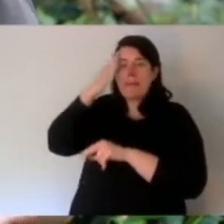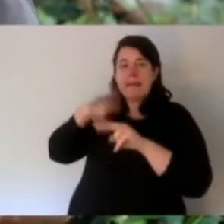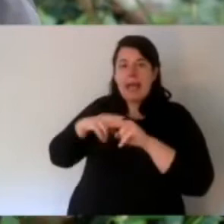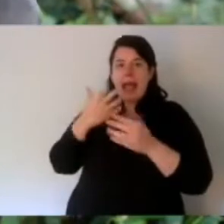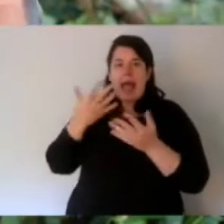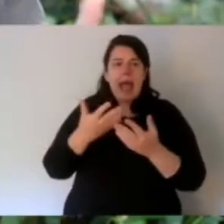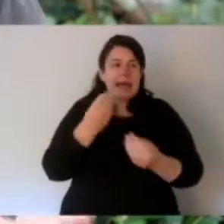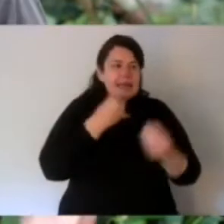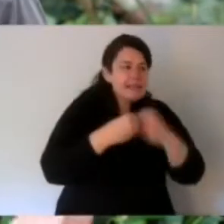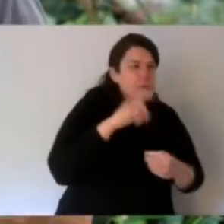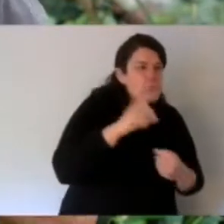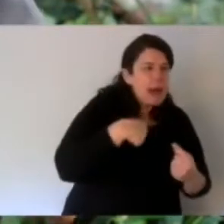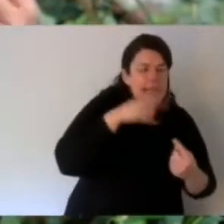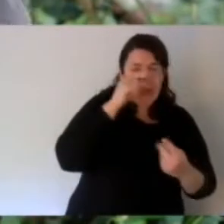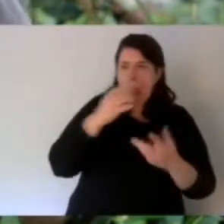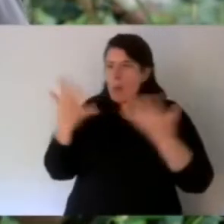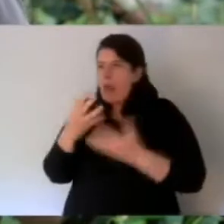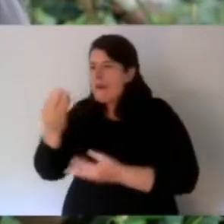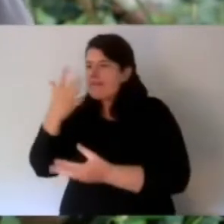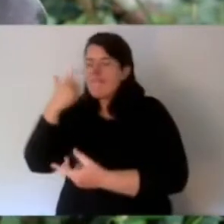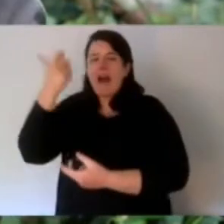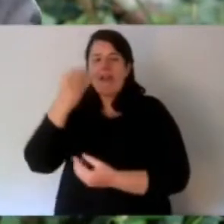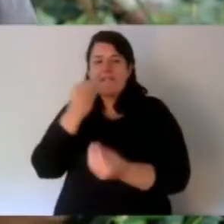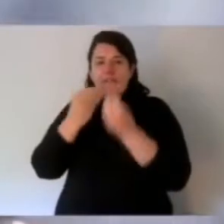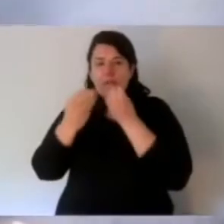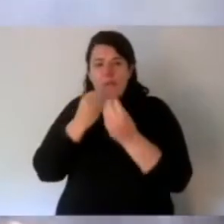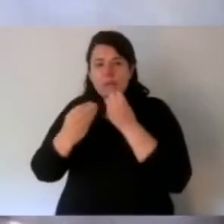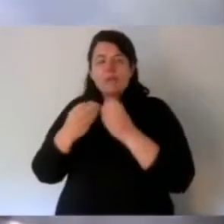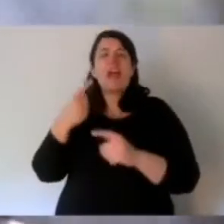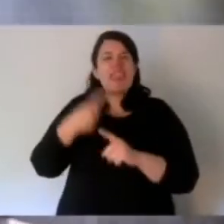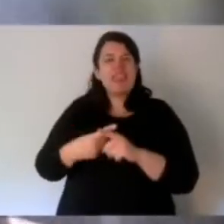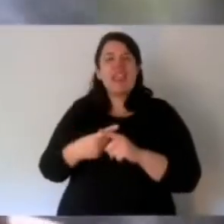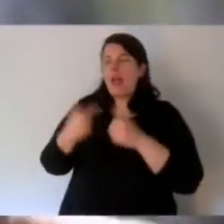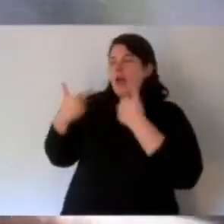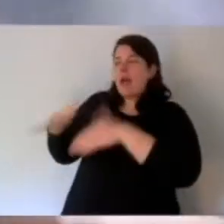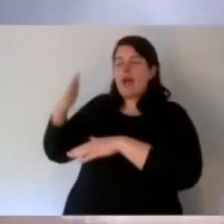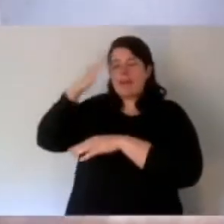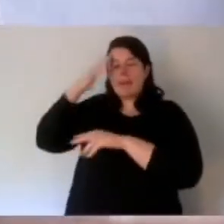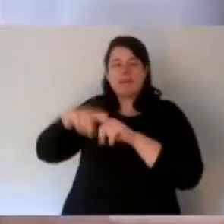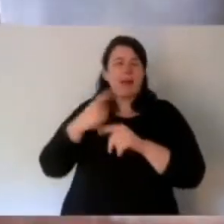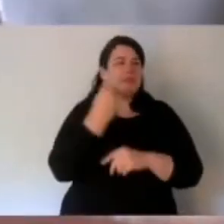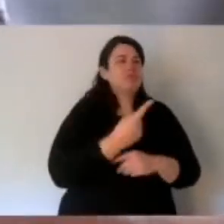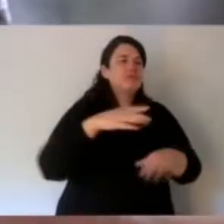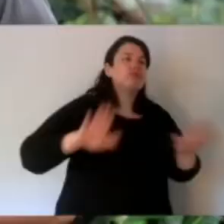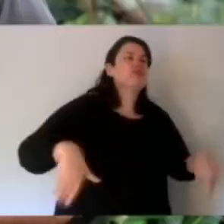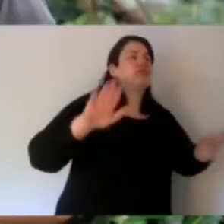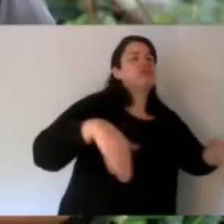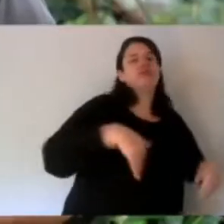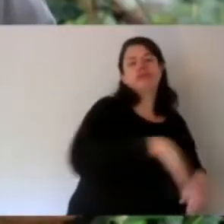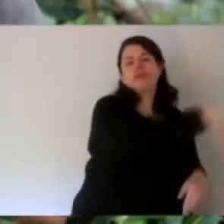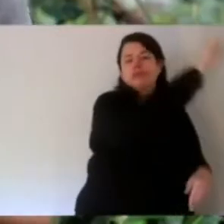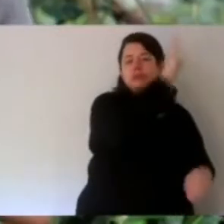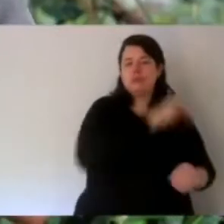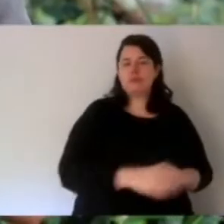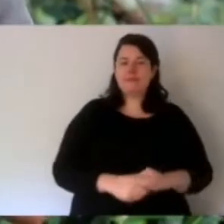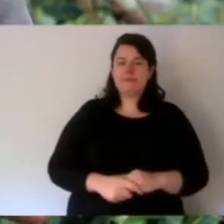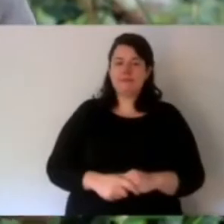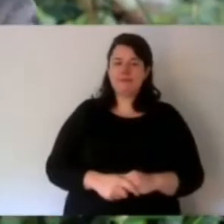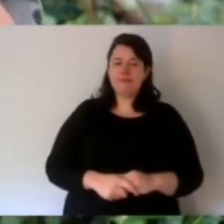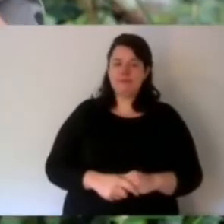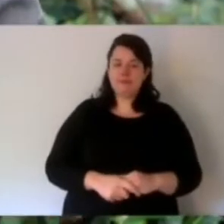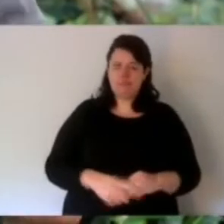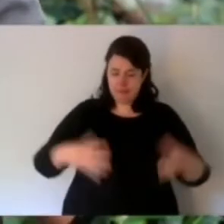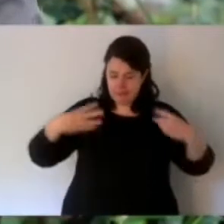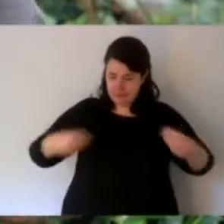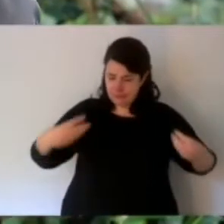how to hunt, where to hunt, what to hunt, and then they're independent and on their own. Tawnies have this incredible